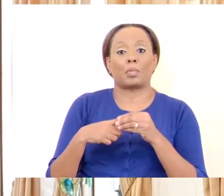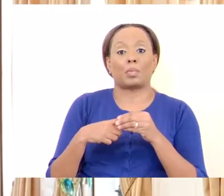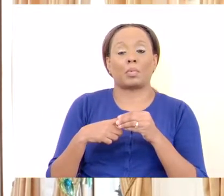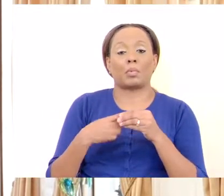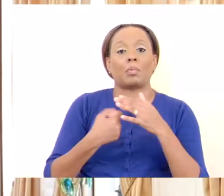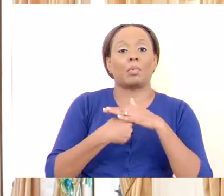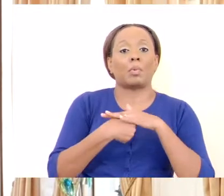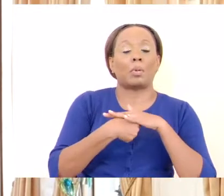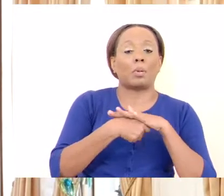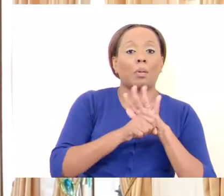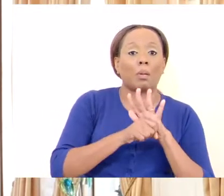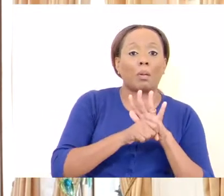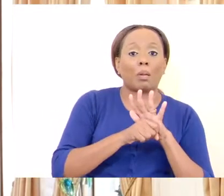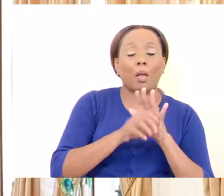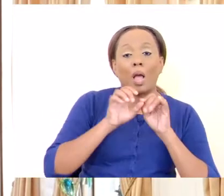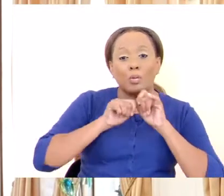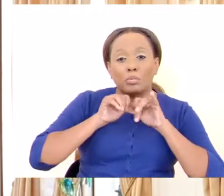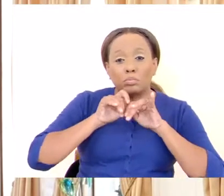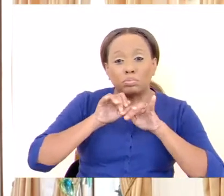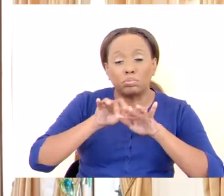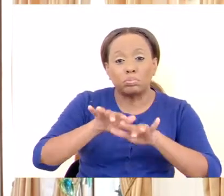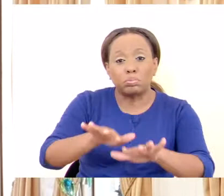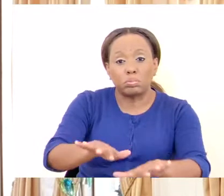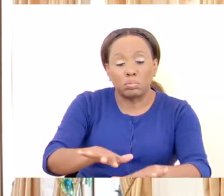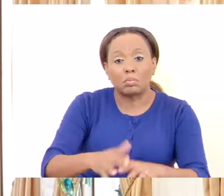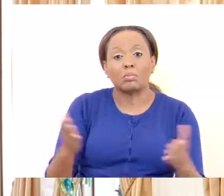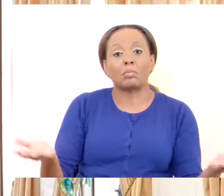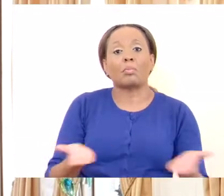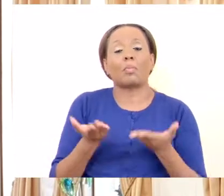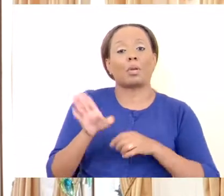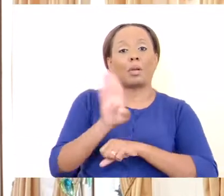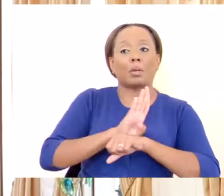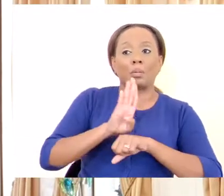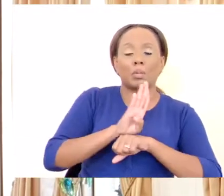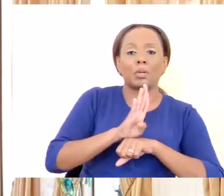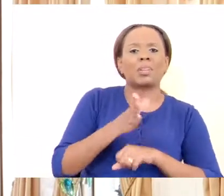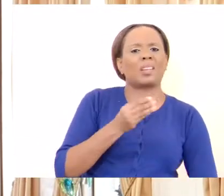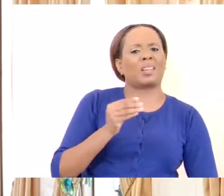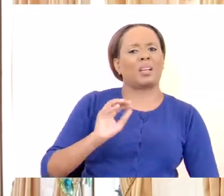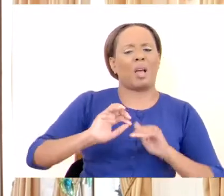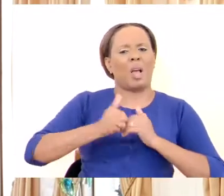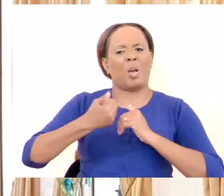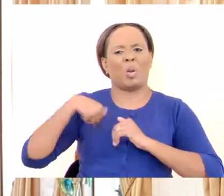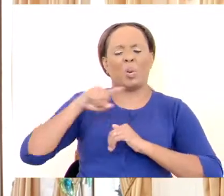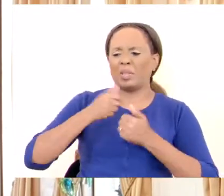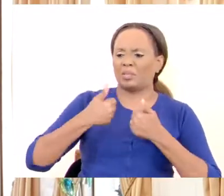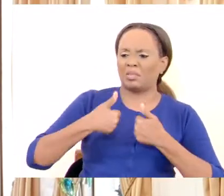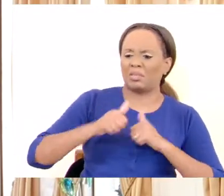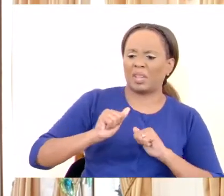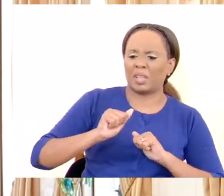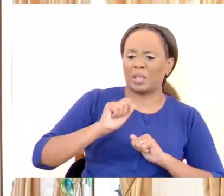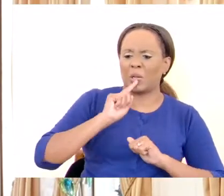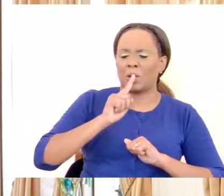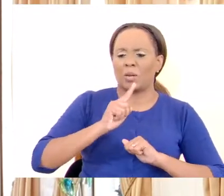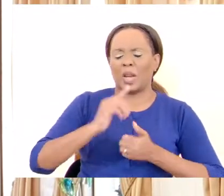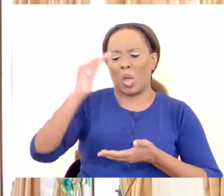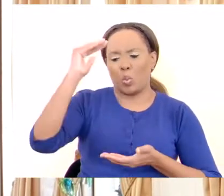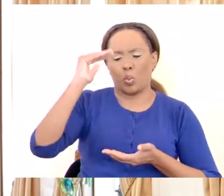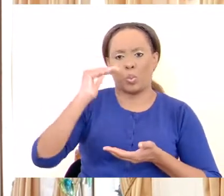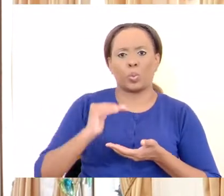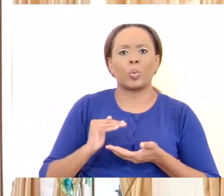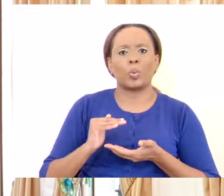outbreak of COVID-19 in Barbados and indeed the efforts to beat back COVID.